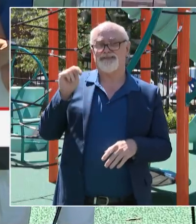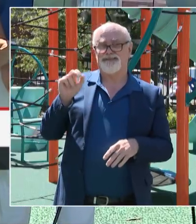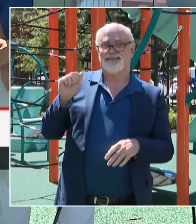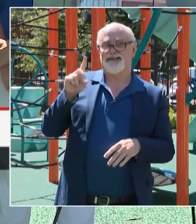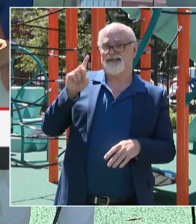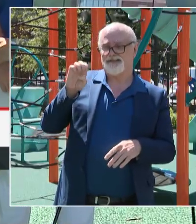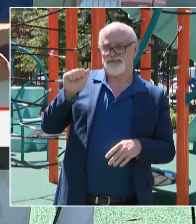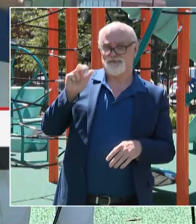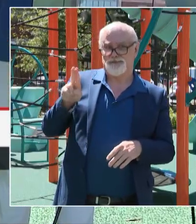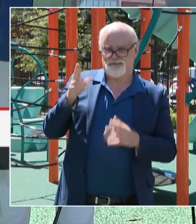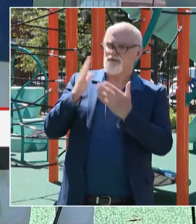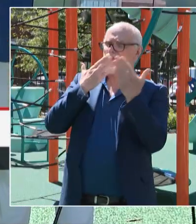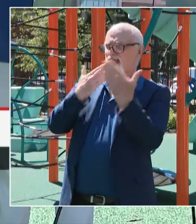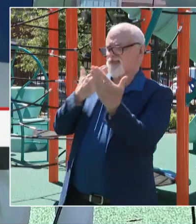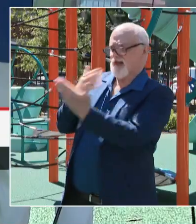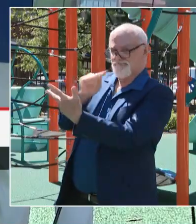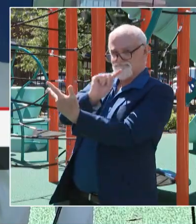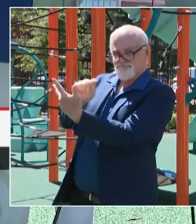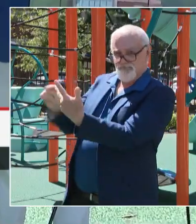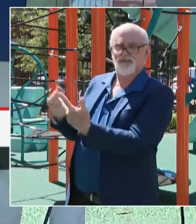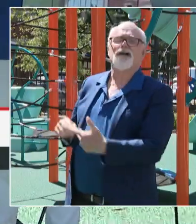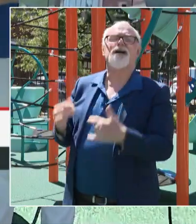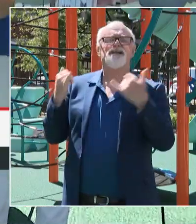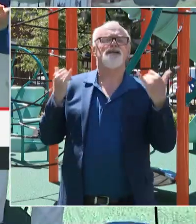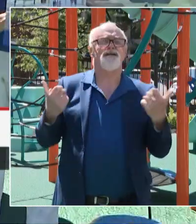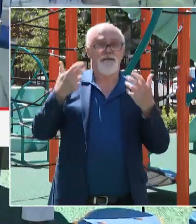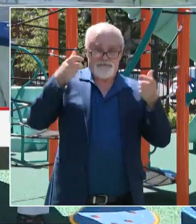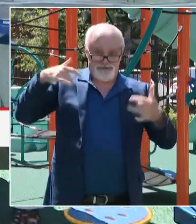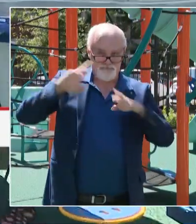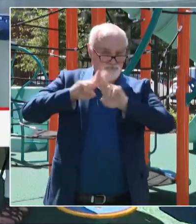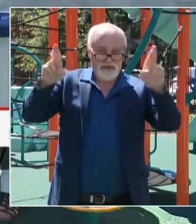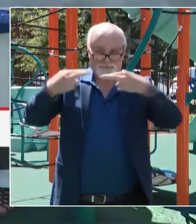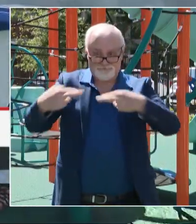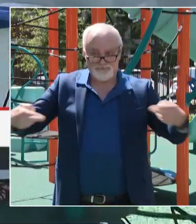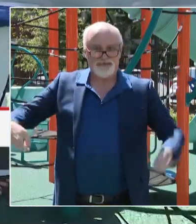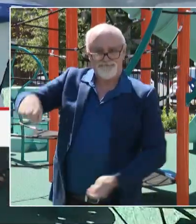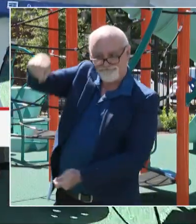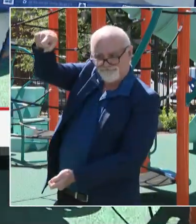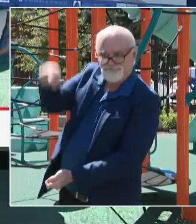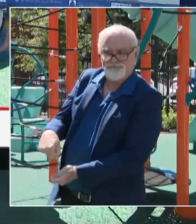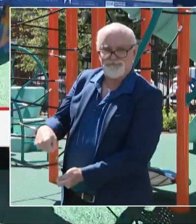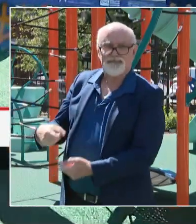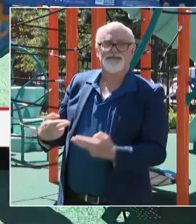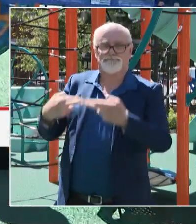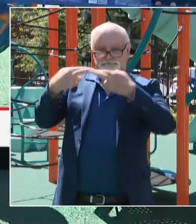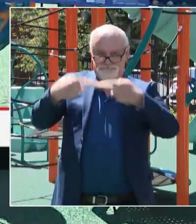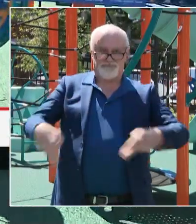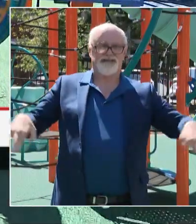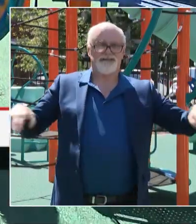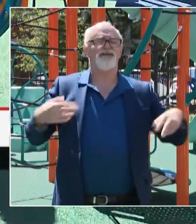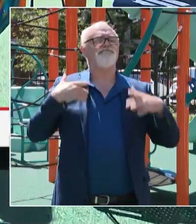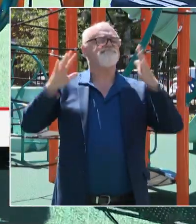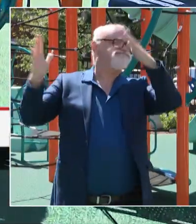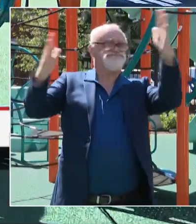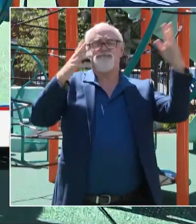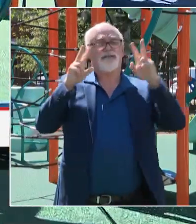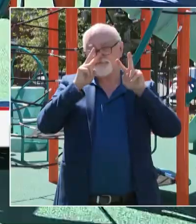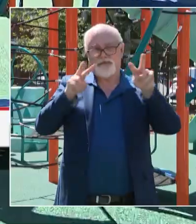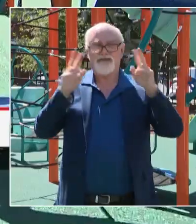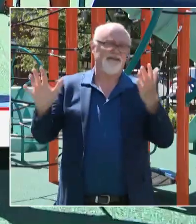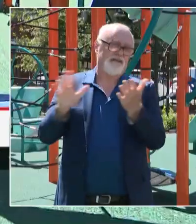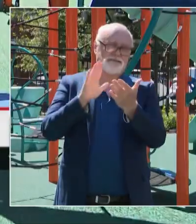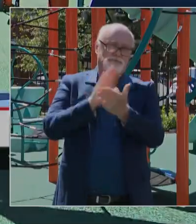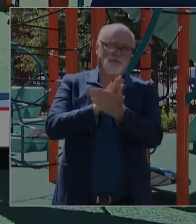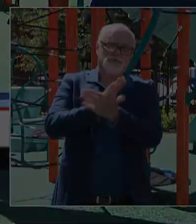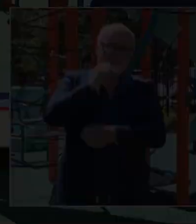cutting. Who's ready to cut the ribbon? All right, let's go. Thank you all. We're looking forward to an amazing school year in DCPS. Thank